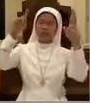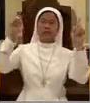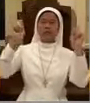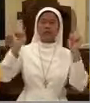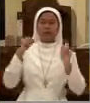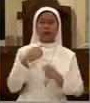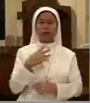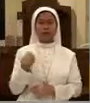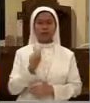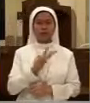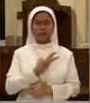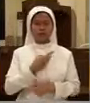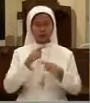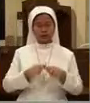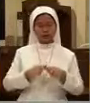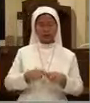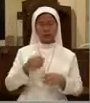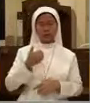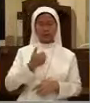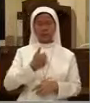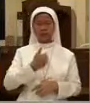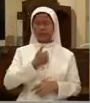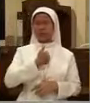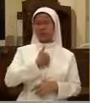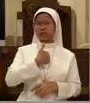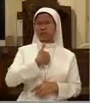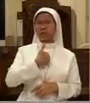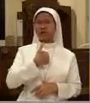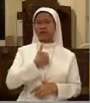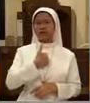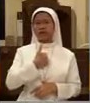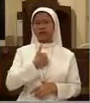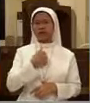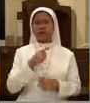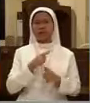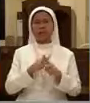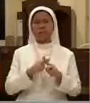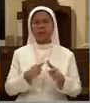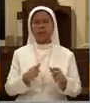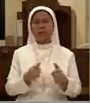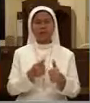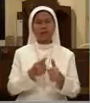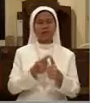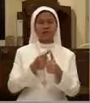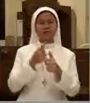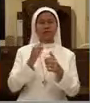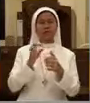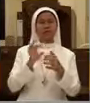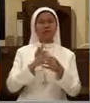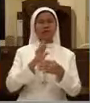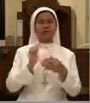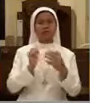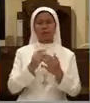And we rely only on ourselves. But a person who relies only on